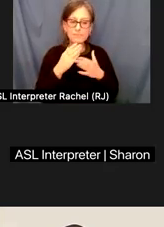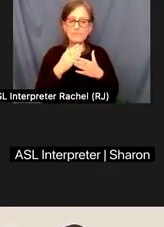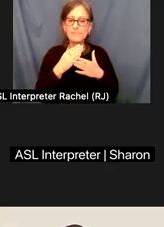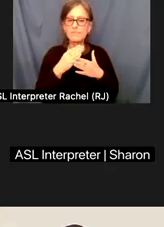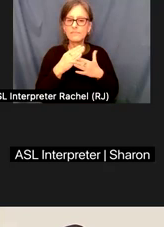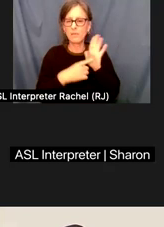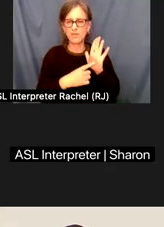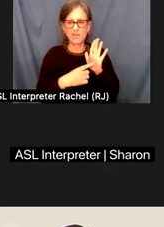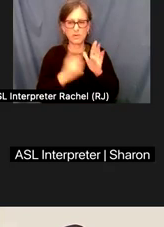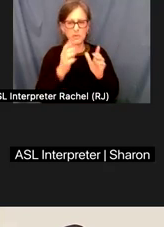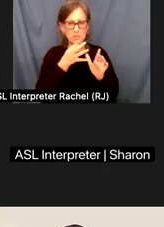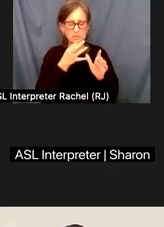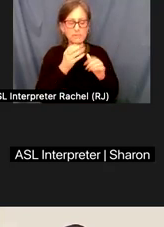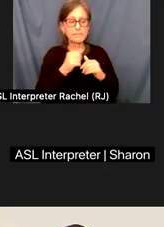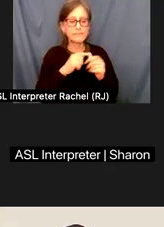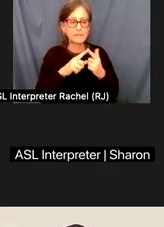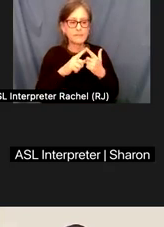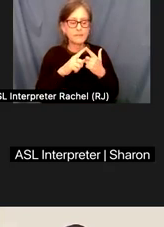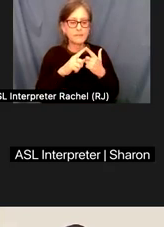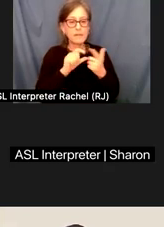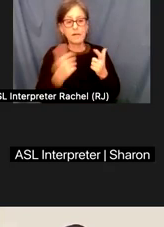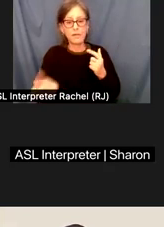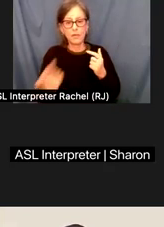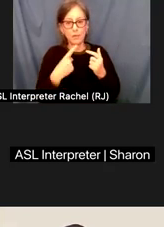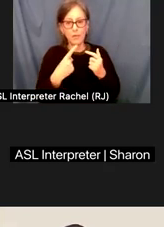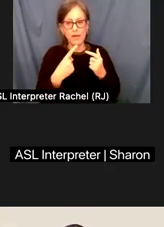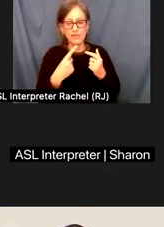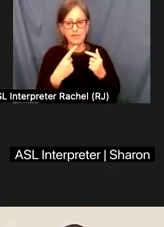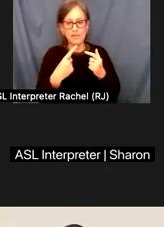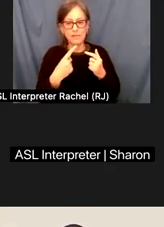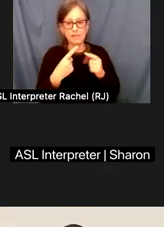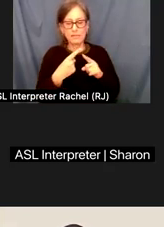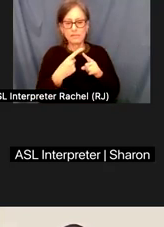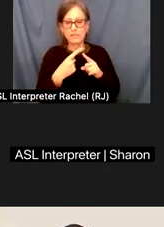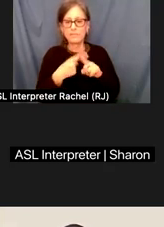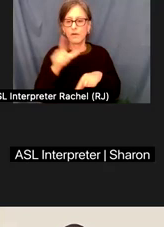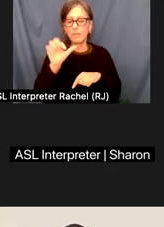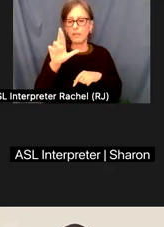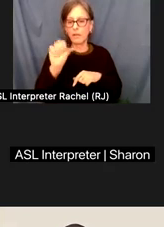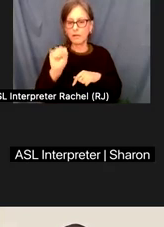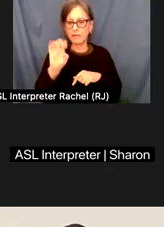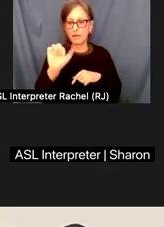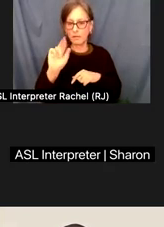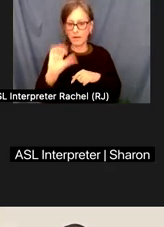here. And then another question or point from Lars Eric in the Q&A.